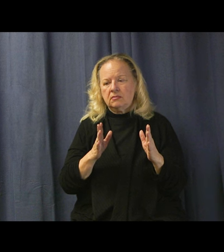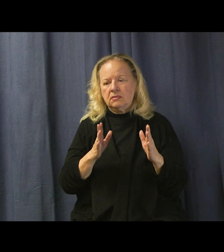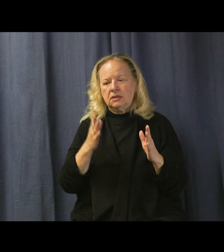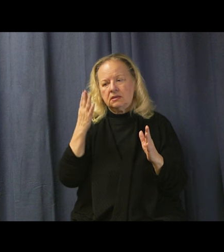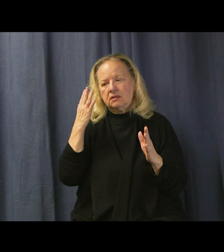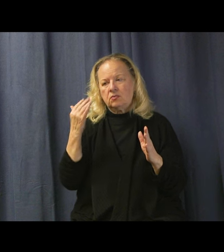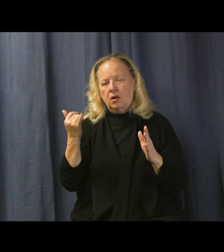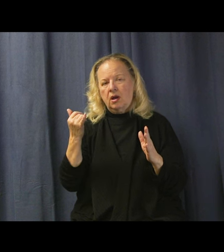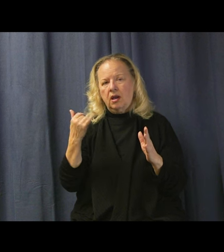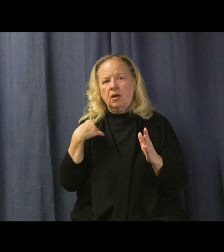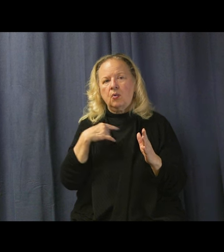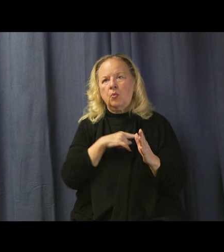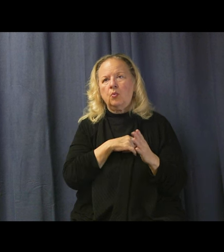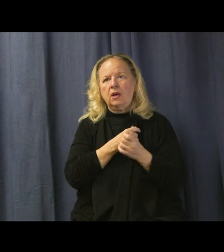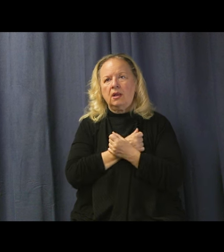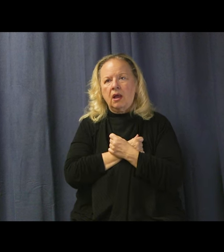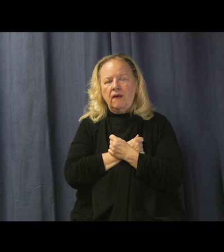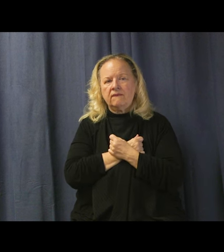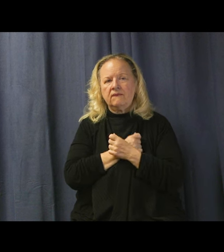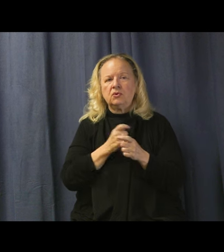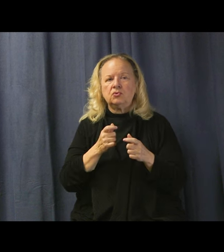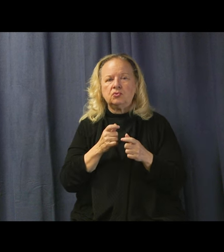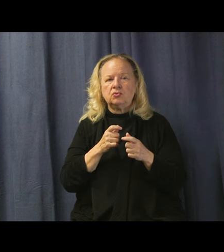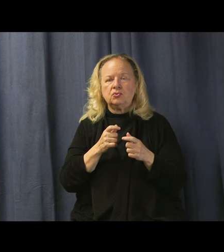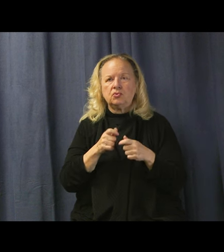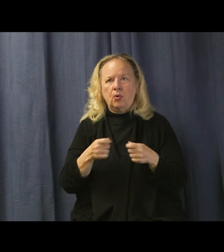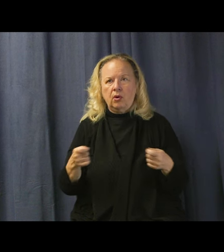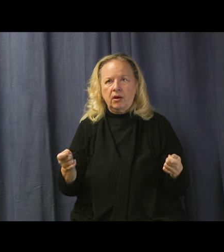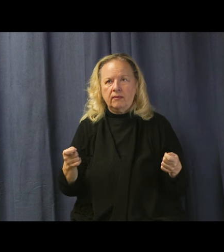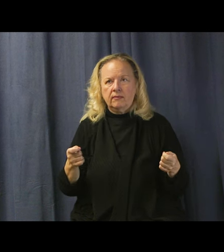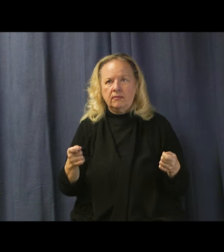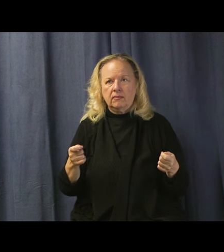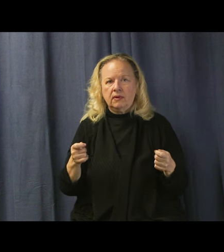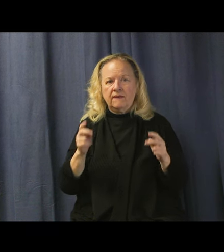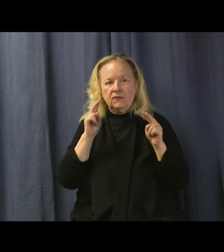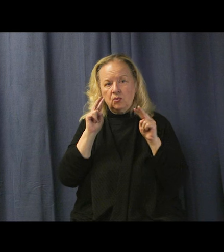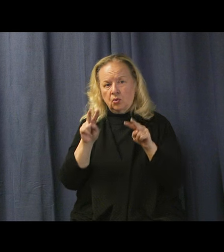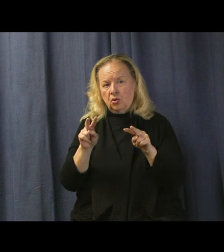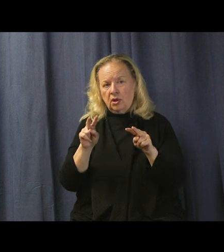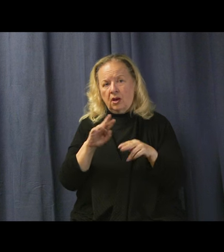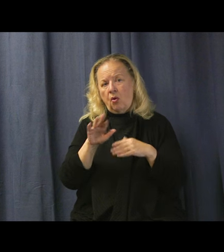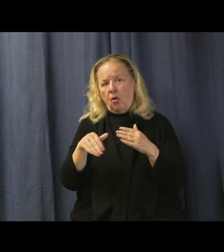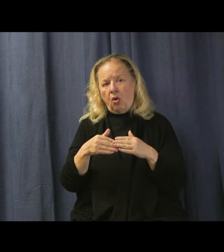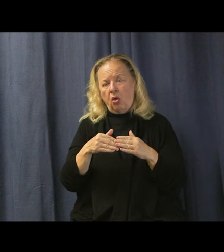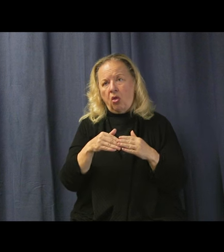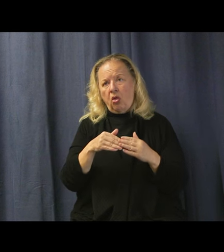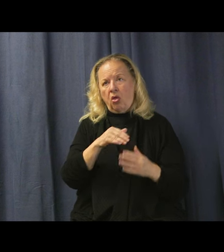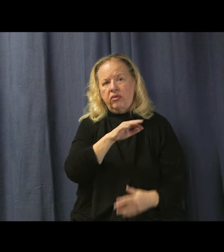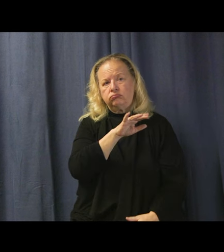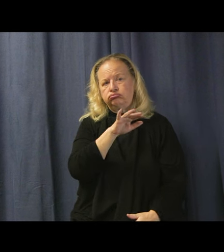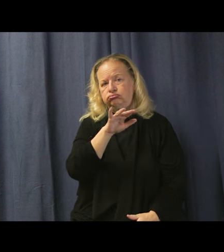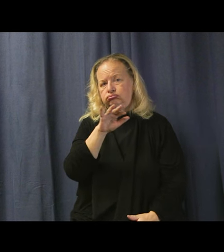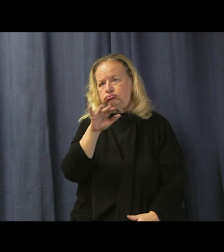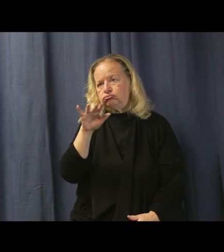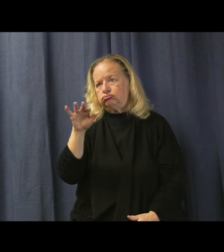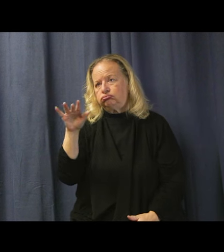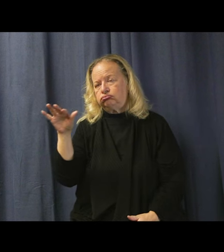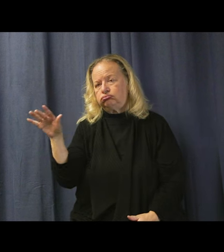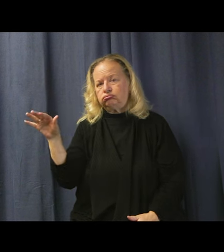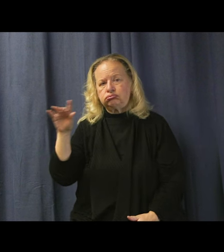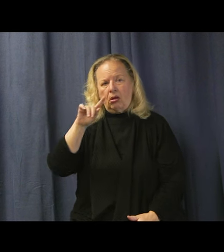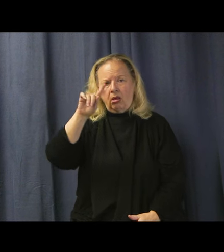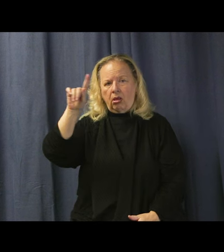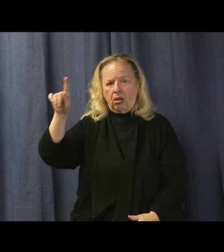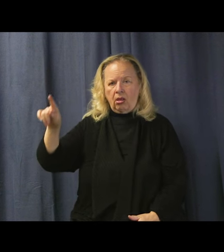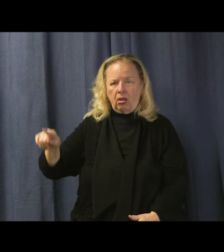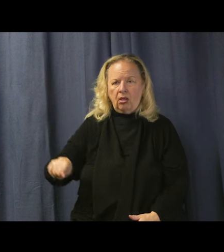why we love Torah. Now, if you look at all the letters of the Aleph Bet going